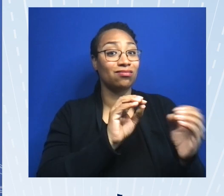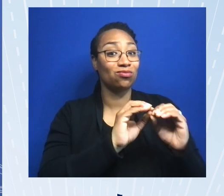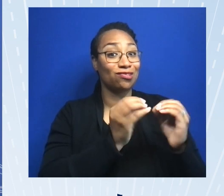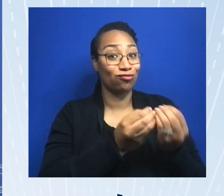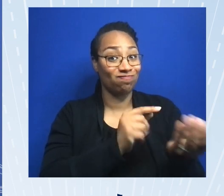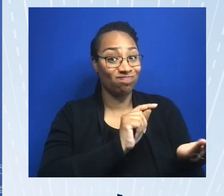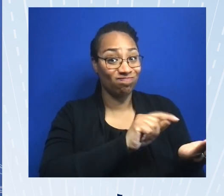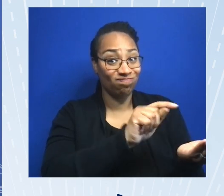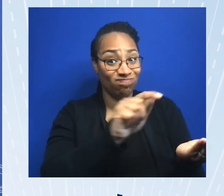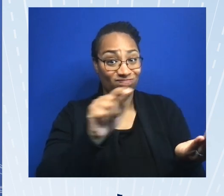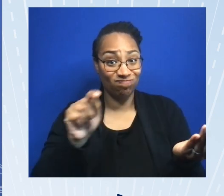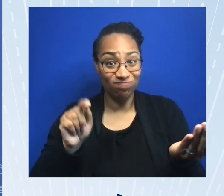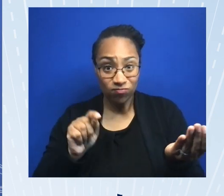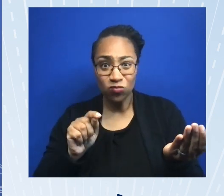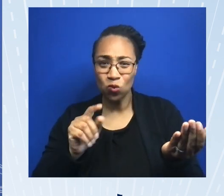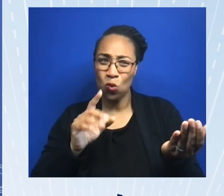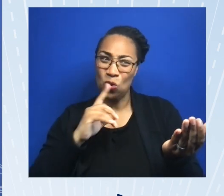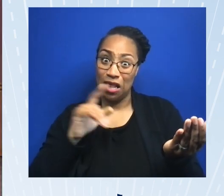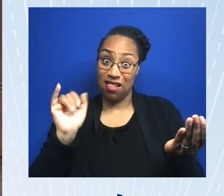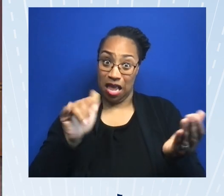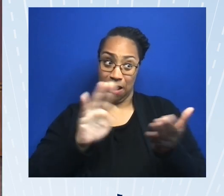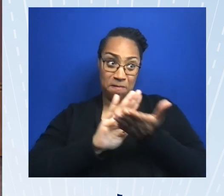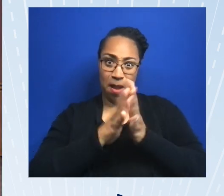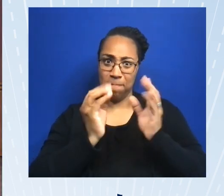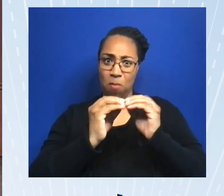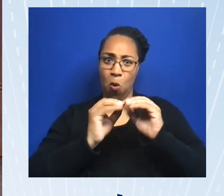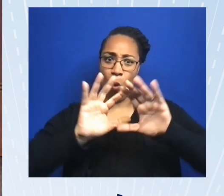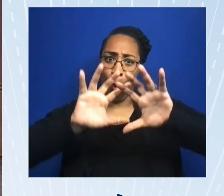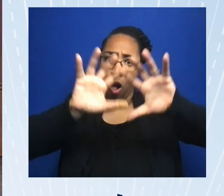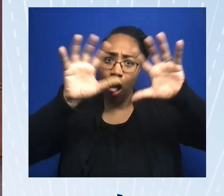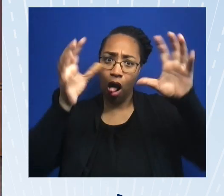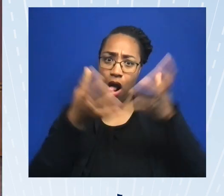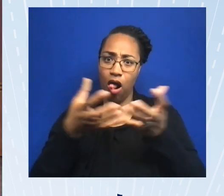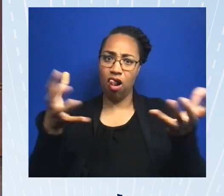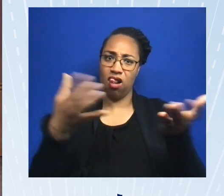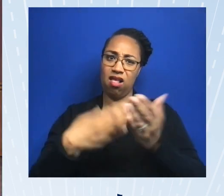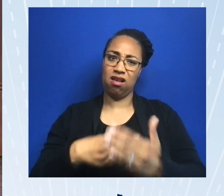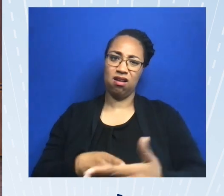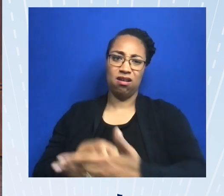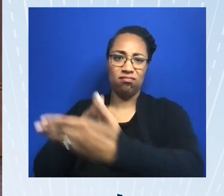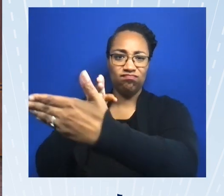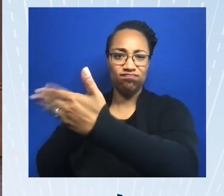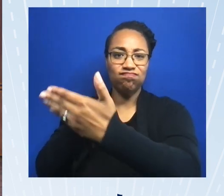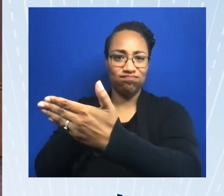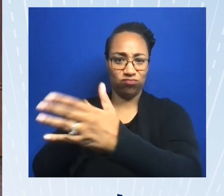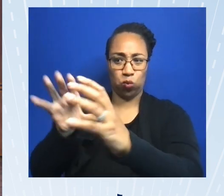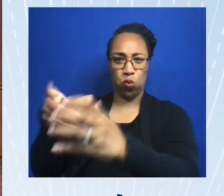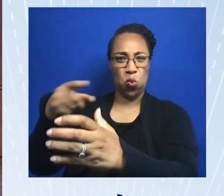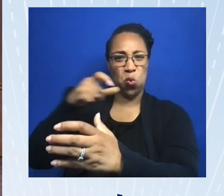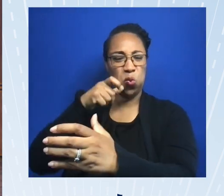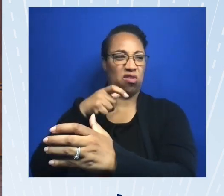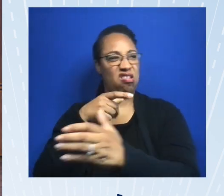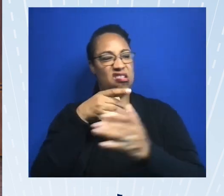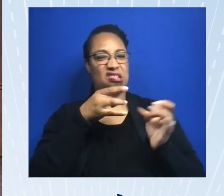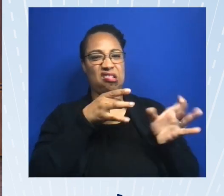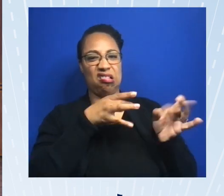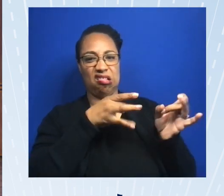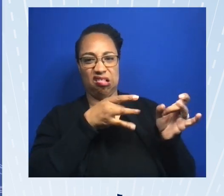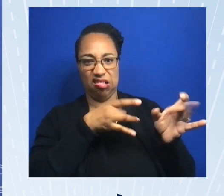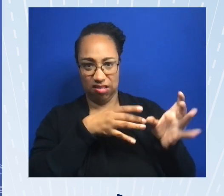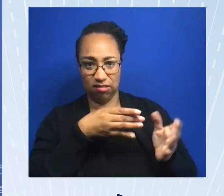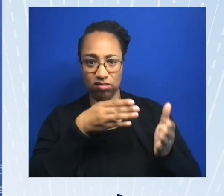every level of society. In sum, this plan will save